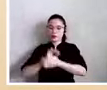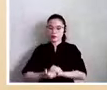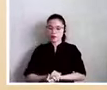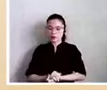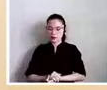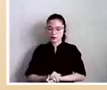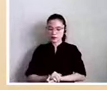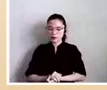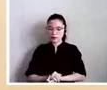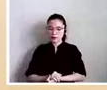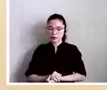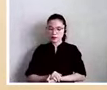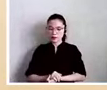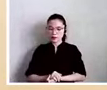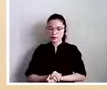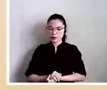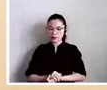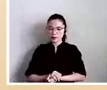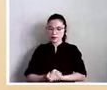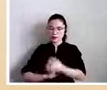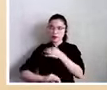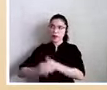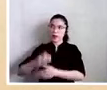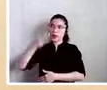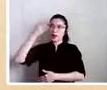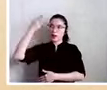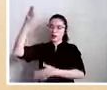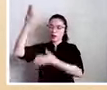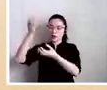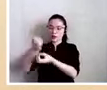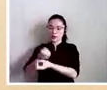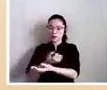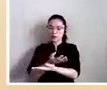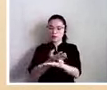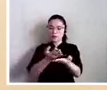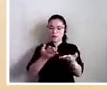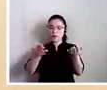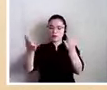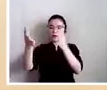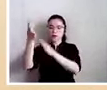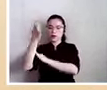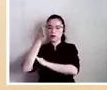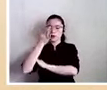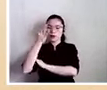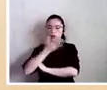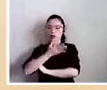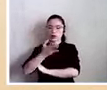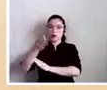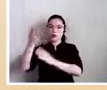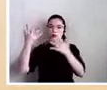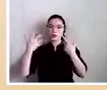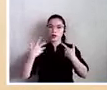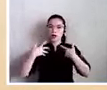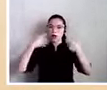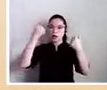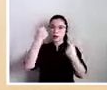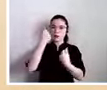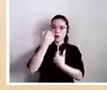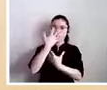He has given food to those who fear